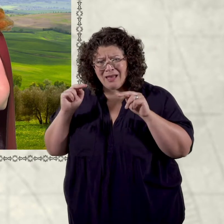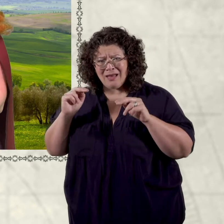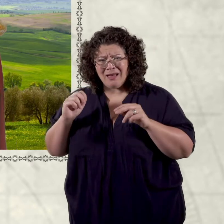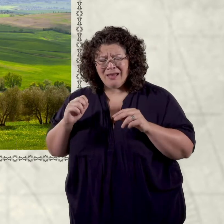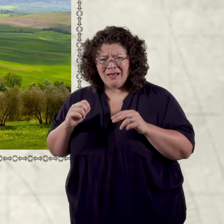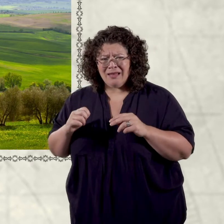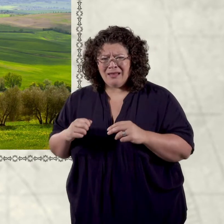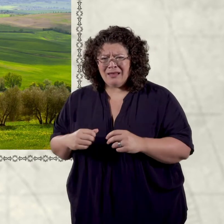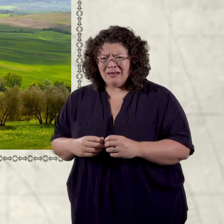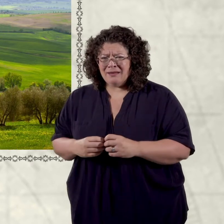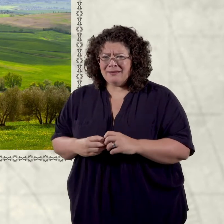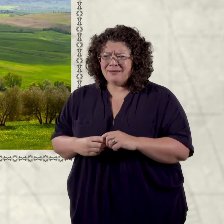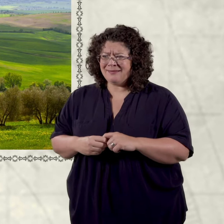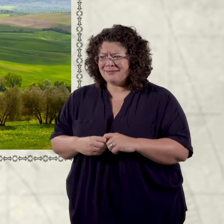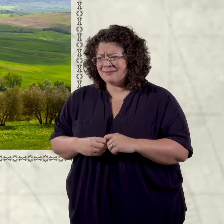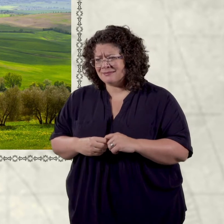Thanks, hare.